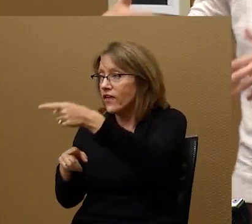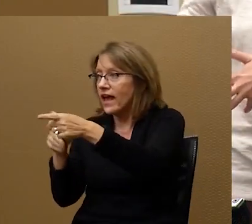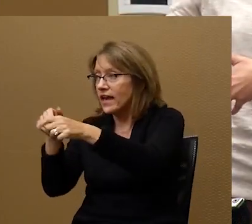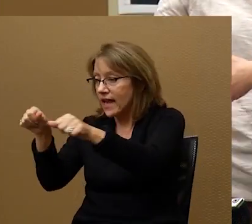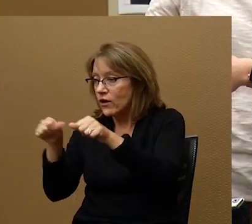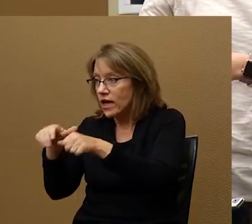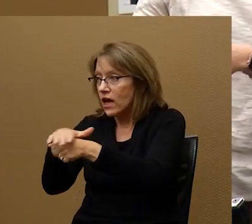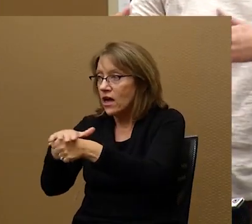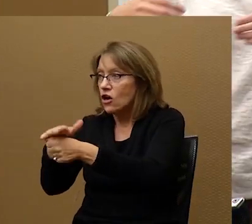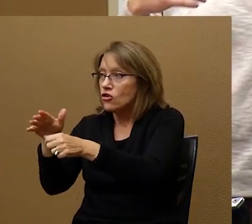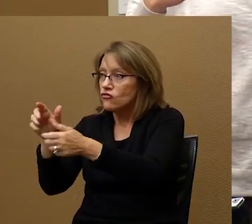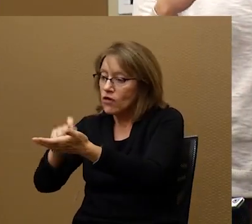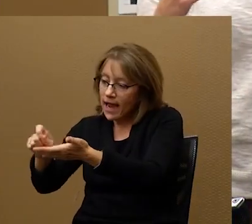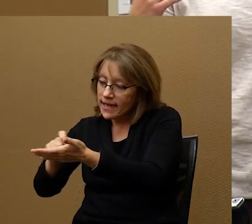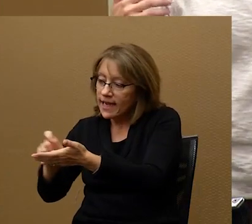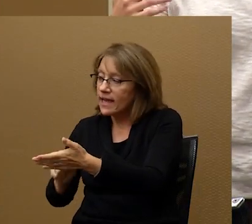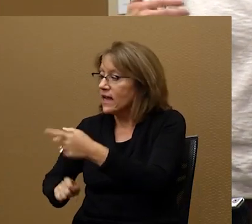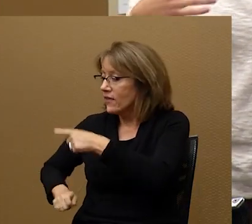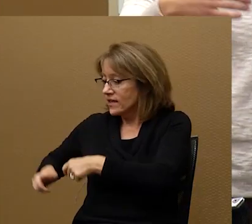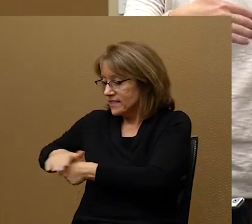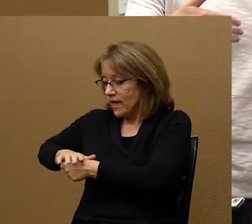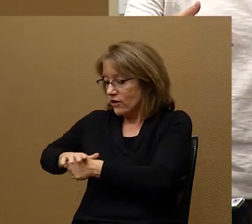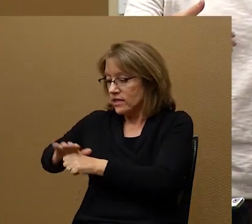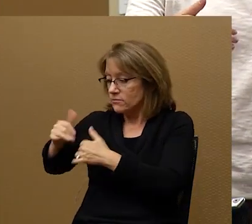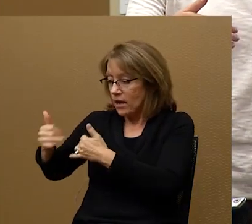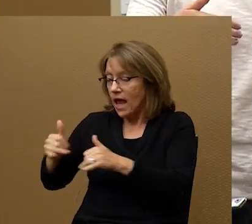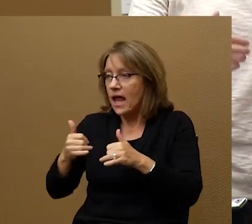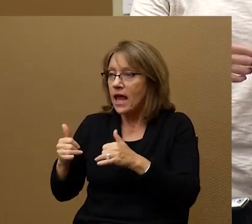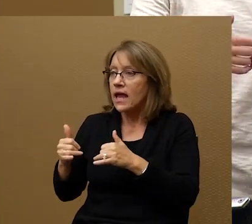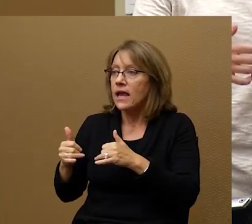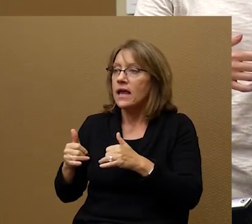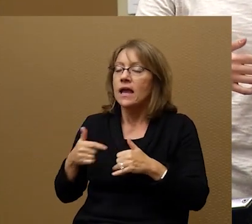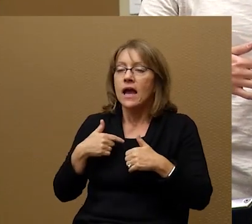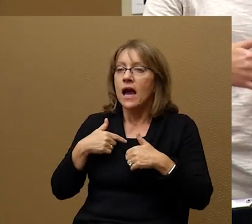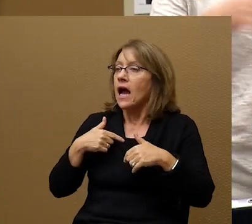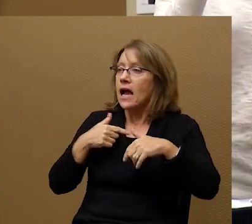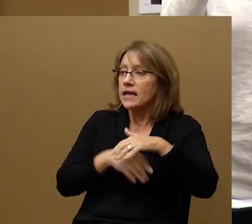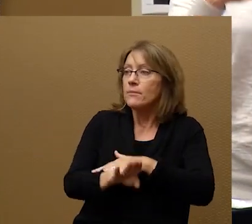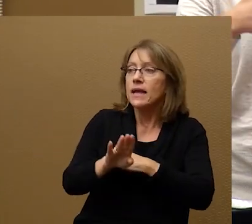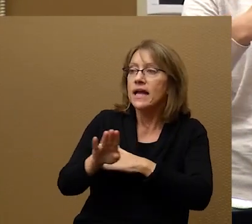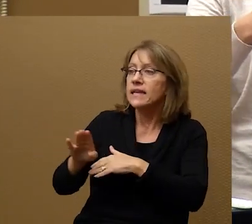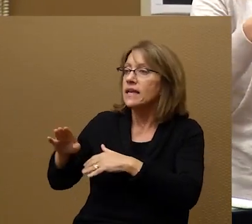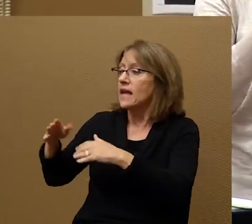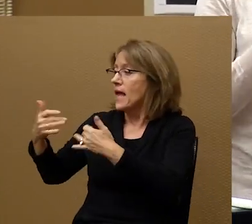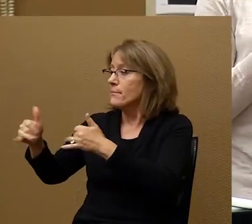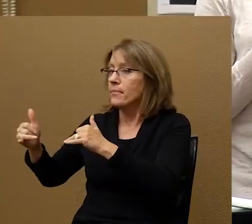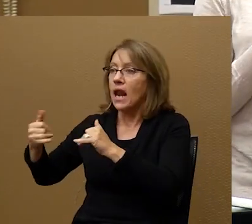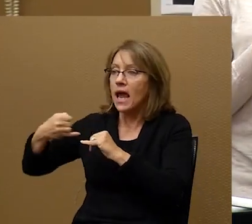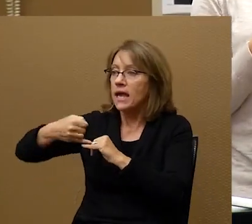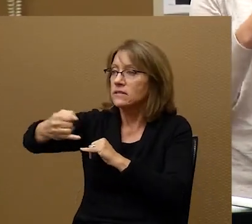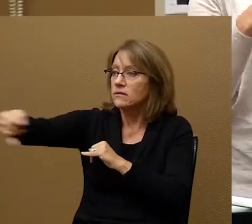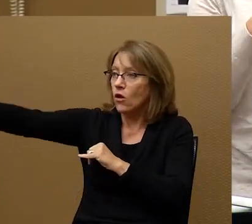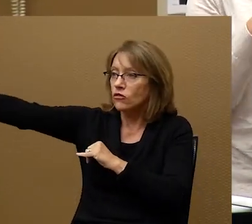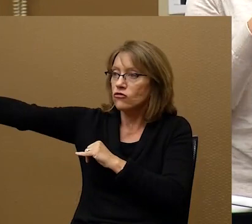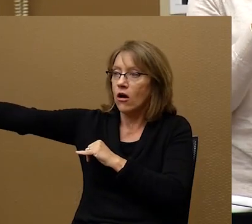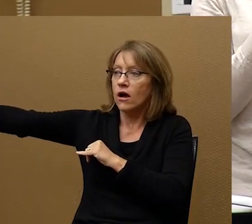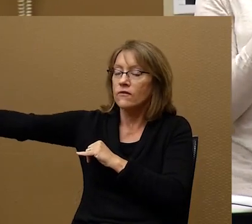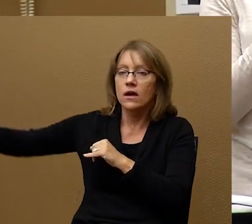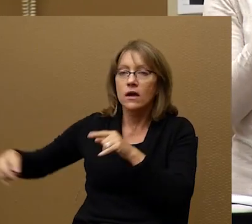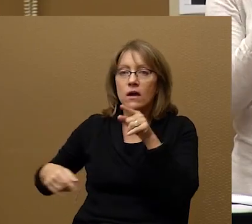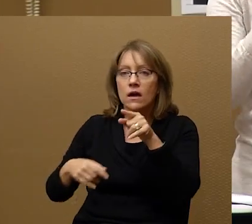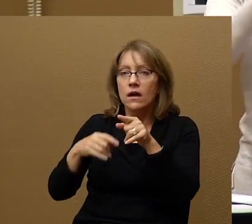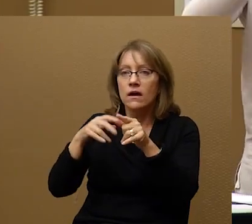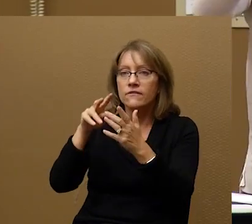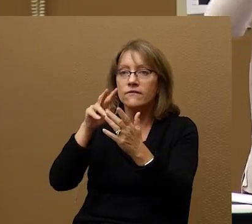this area is play, and I walk in and play is closed off, and the teacher's, my visual schedule says, okay, we're